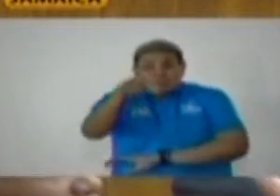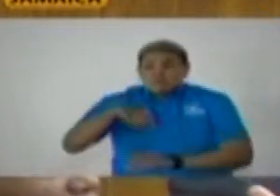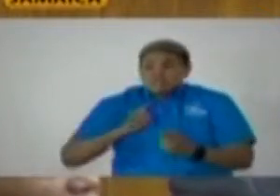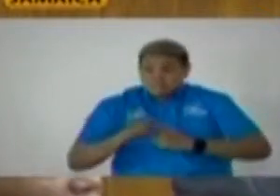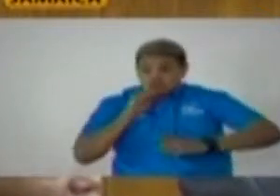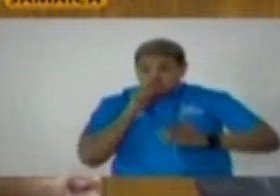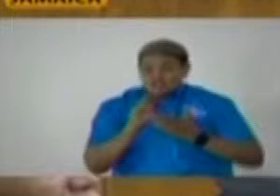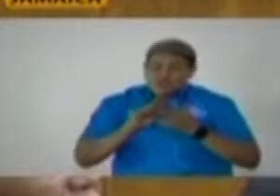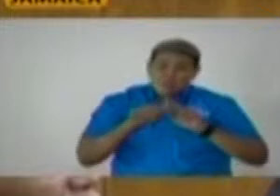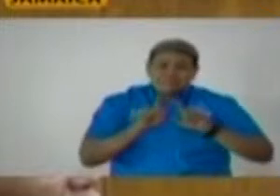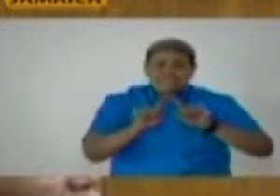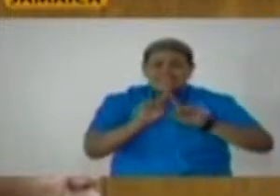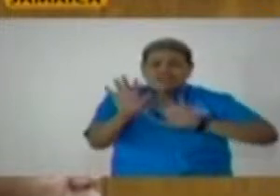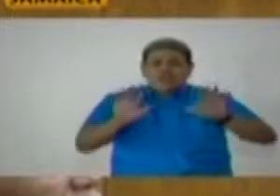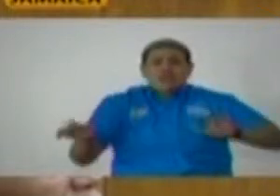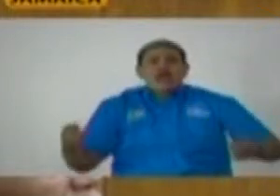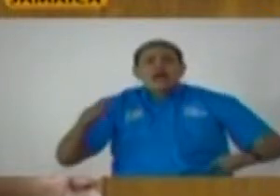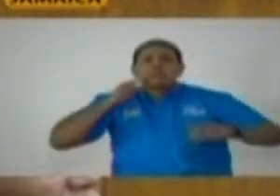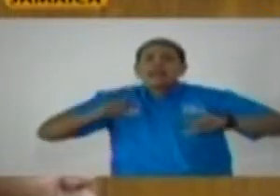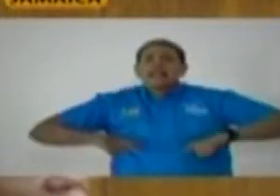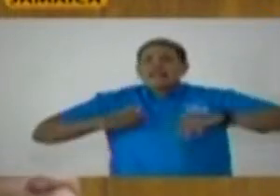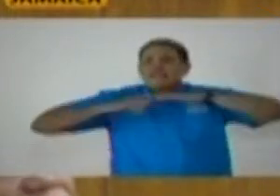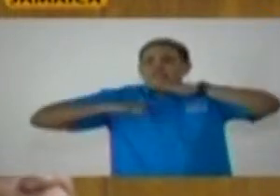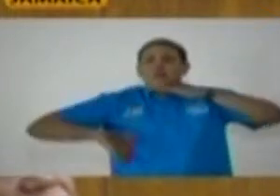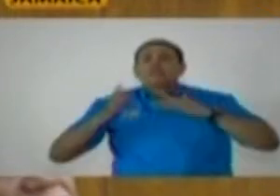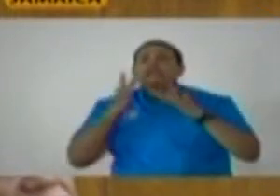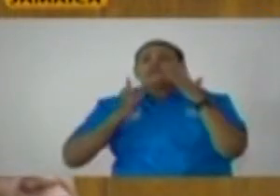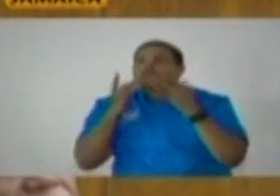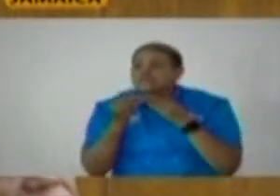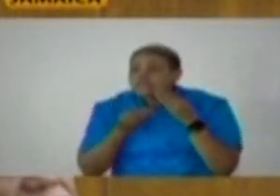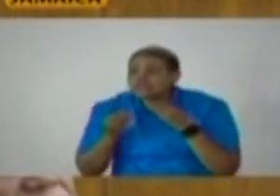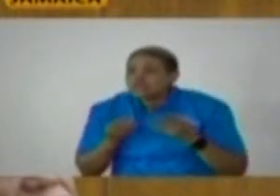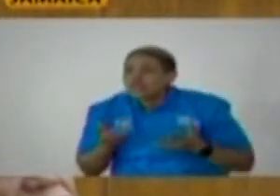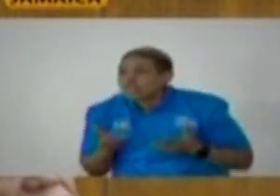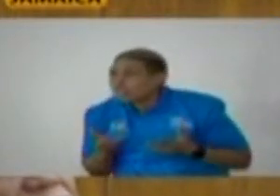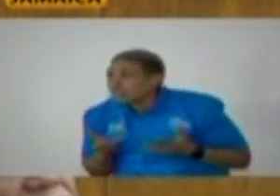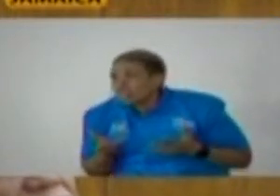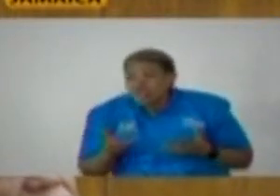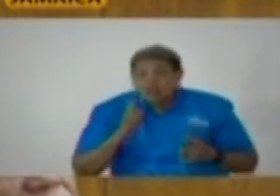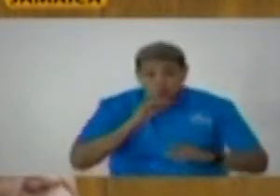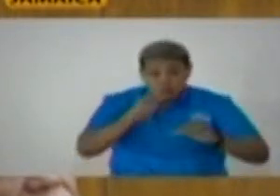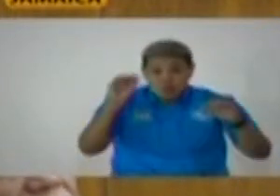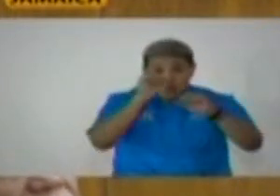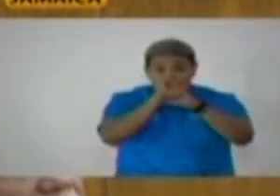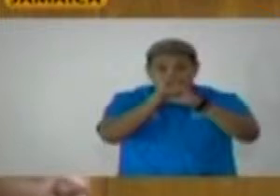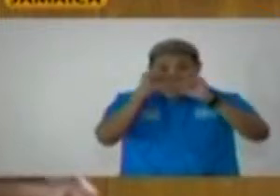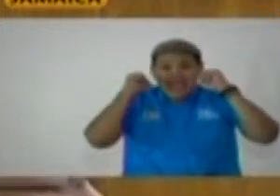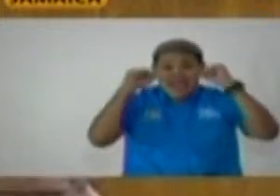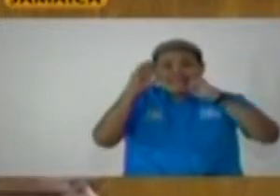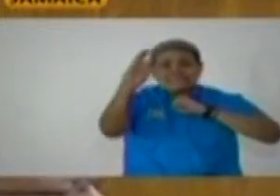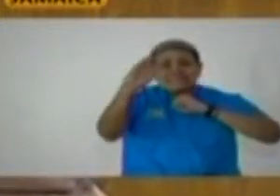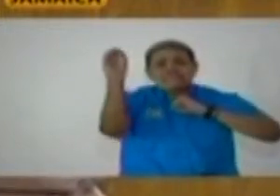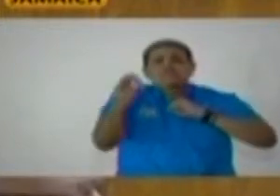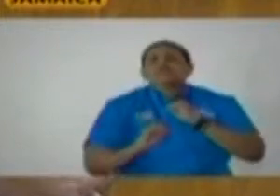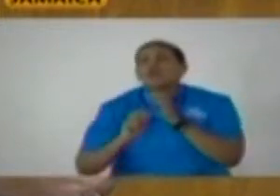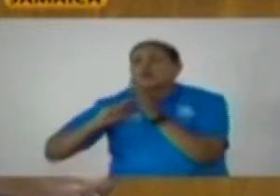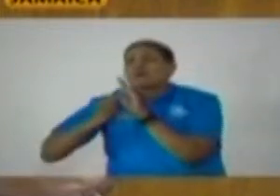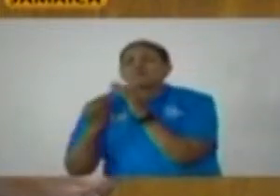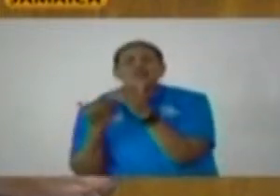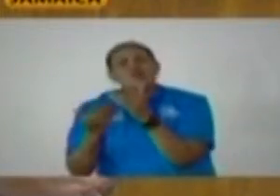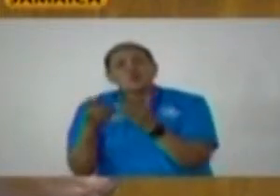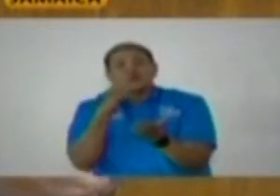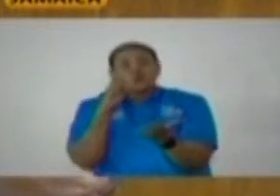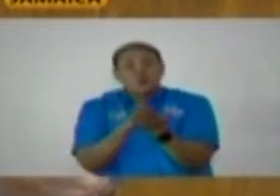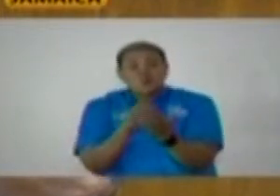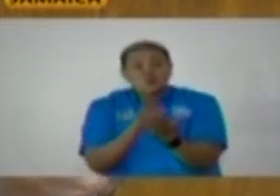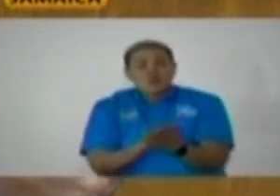the figures vary, live below the poverty line, and that unemployment is at 6%, which is close to a record